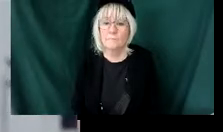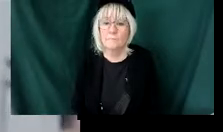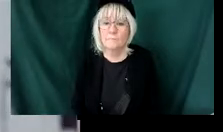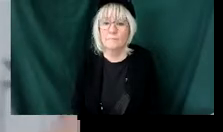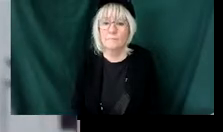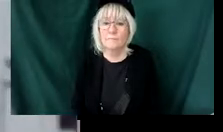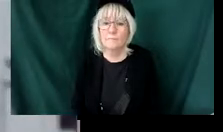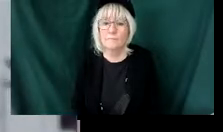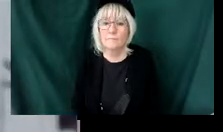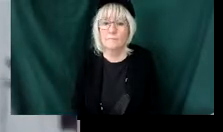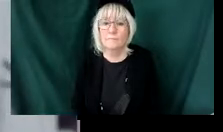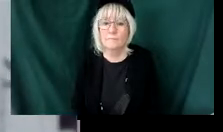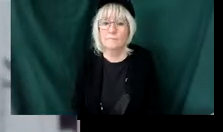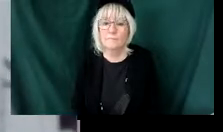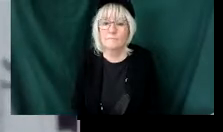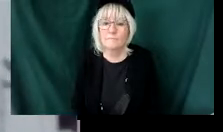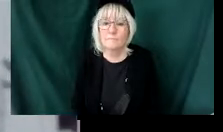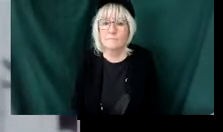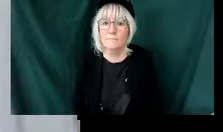plus yellow.